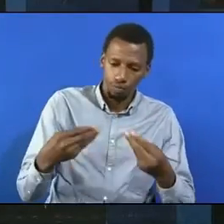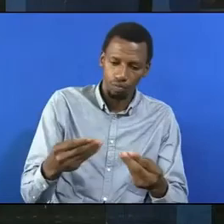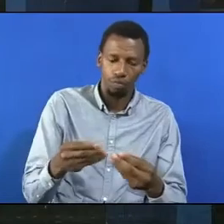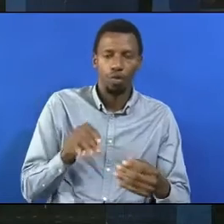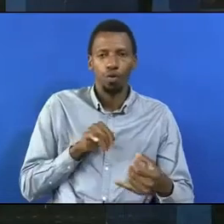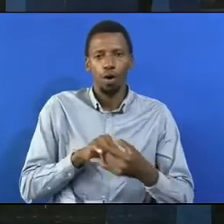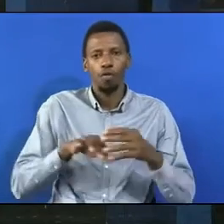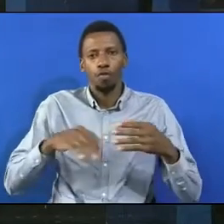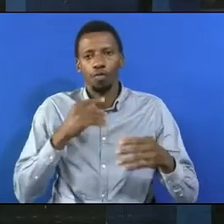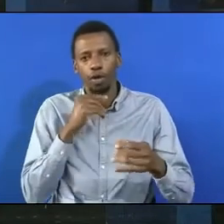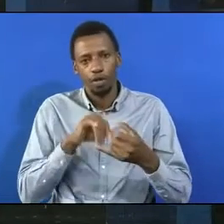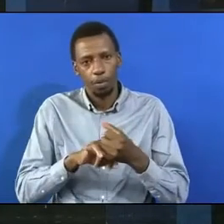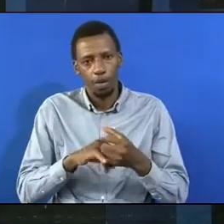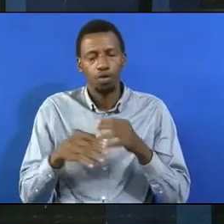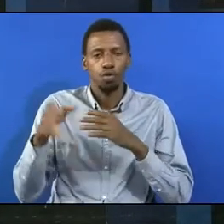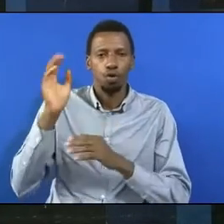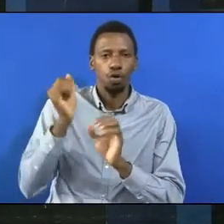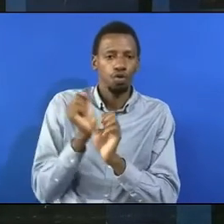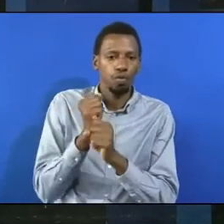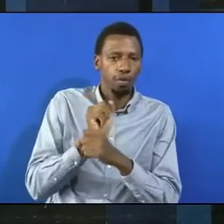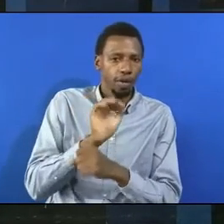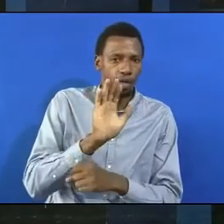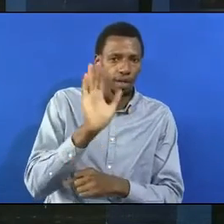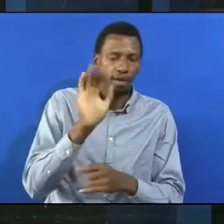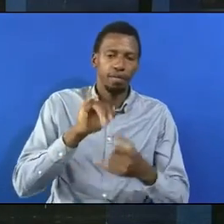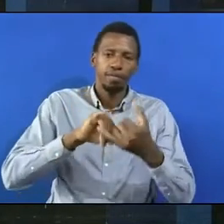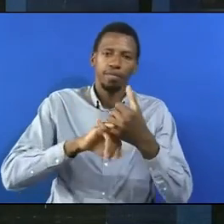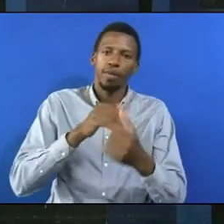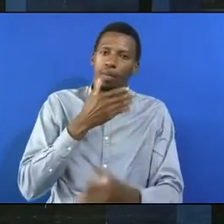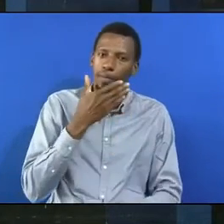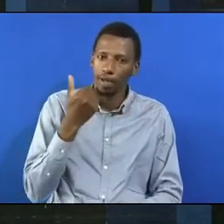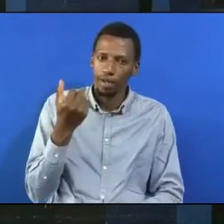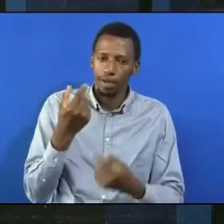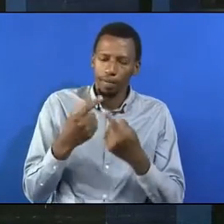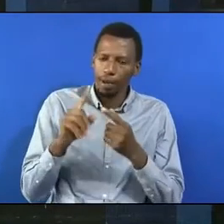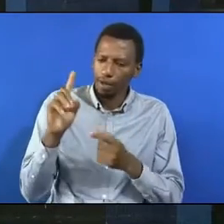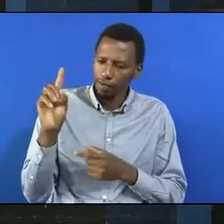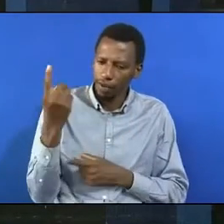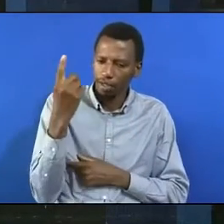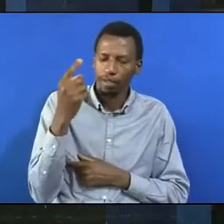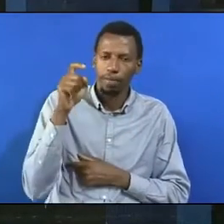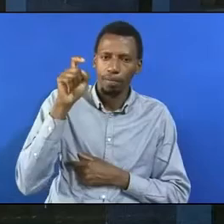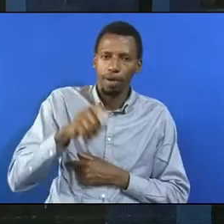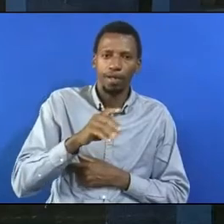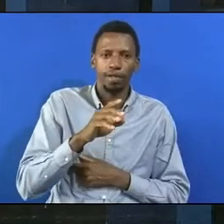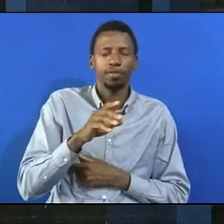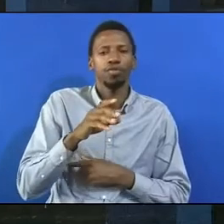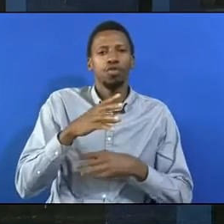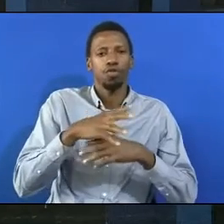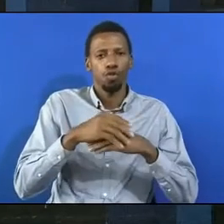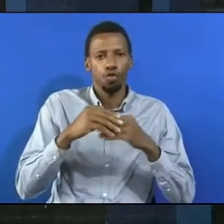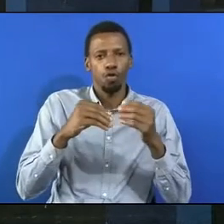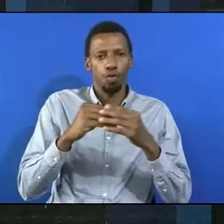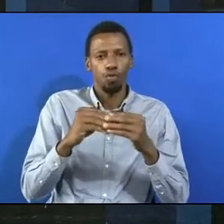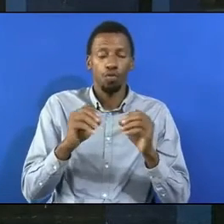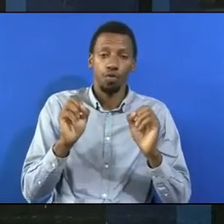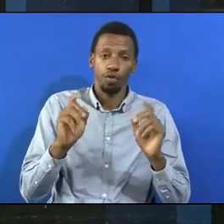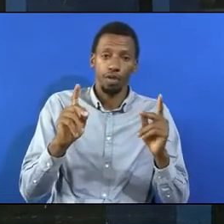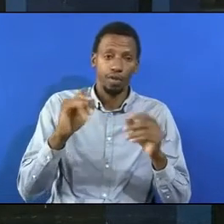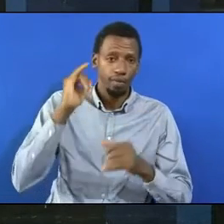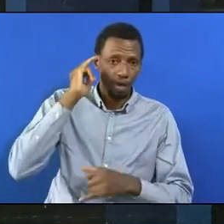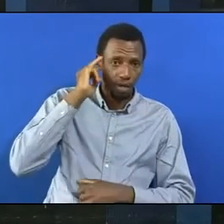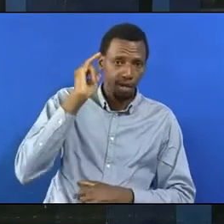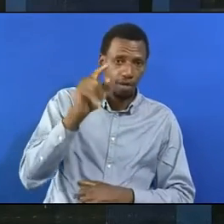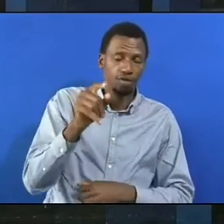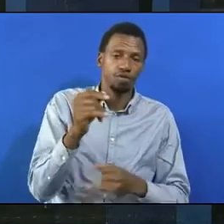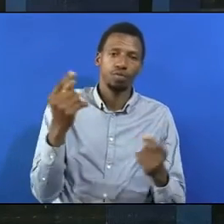marriage better. But first, you must be comfortable and okay with the idea that you are a different